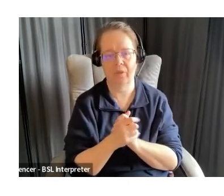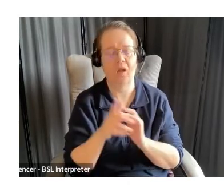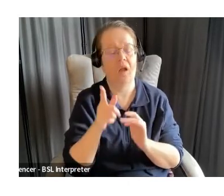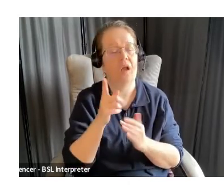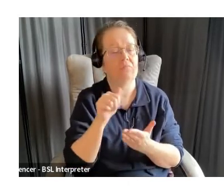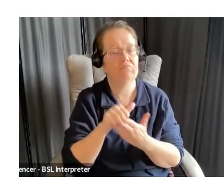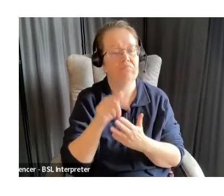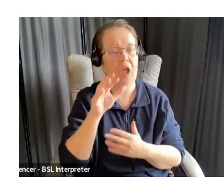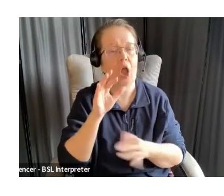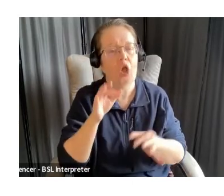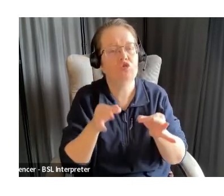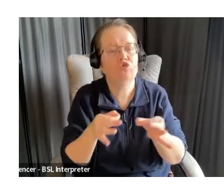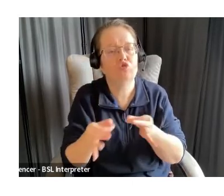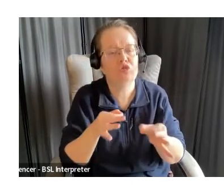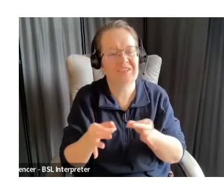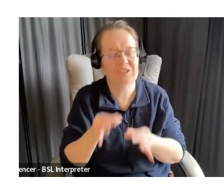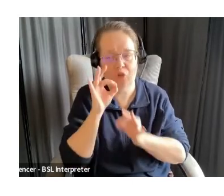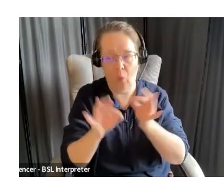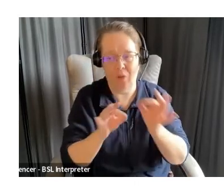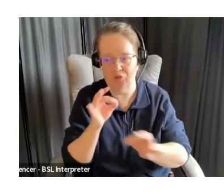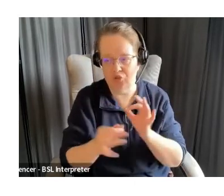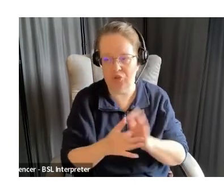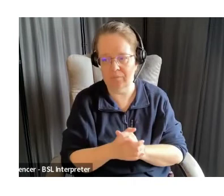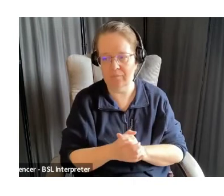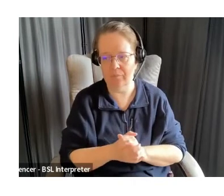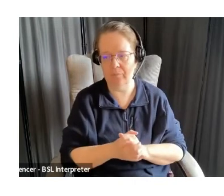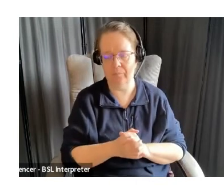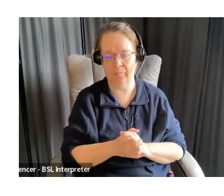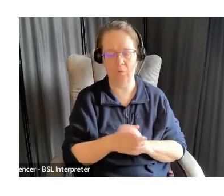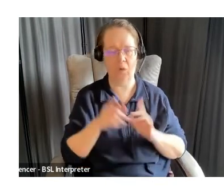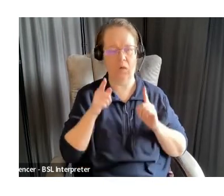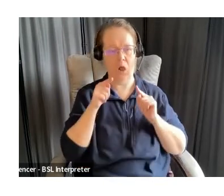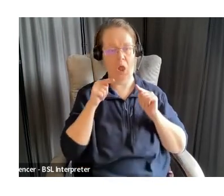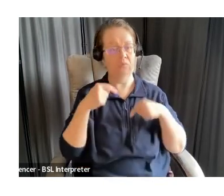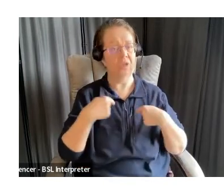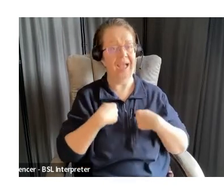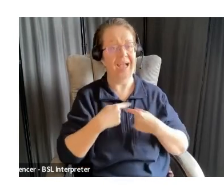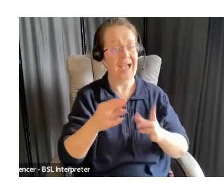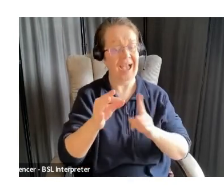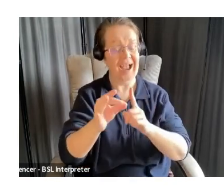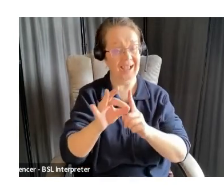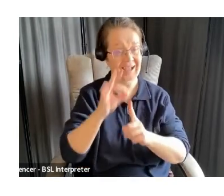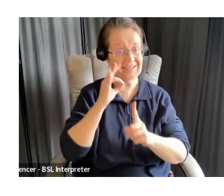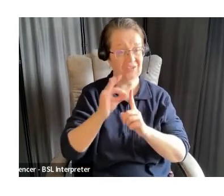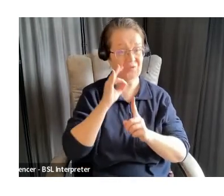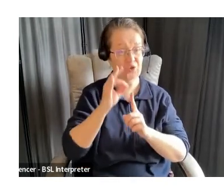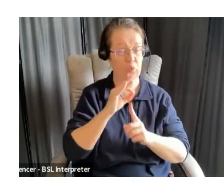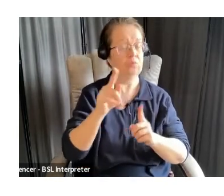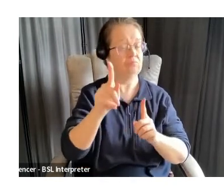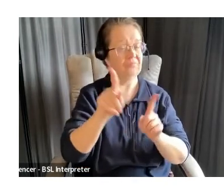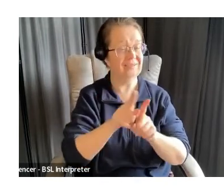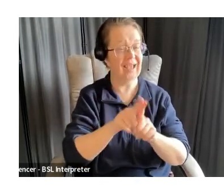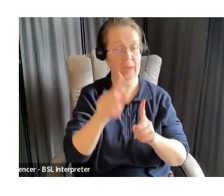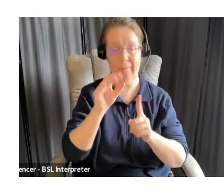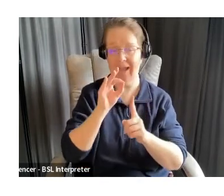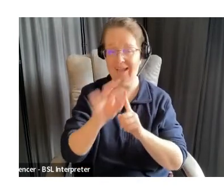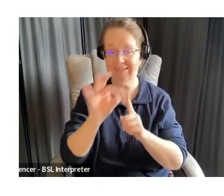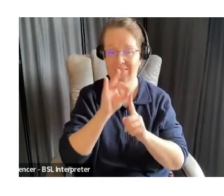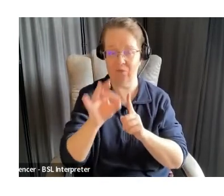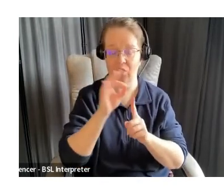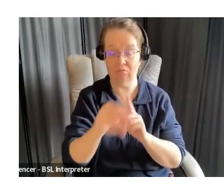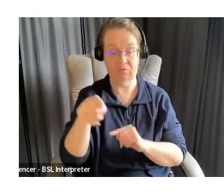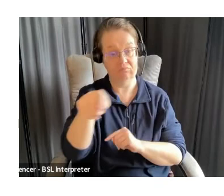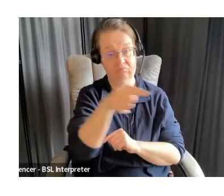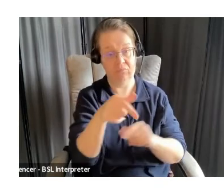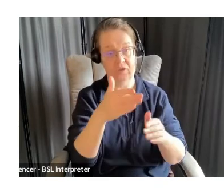ask strategic questions. Remember, you're interviewing the employer as much as they are interviewing you.